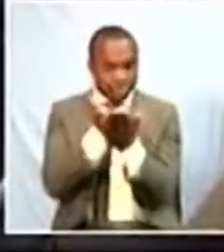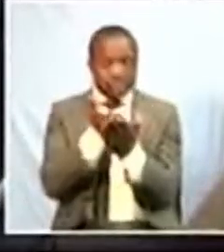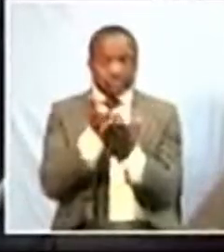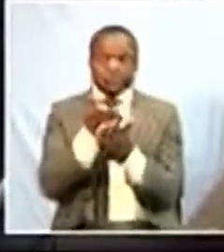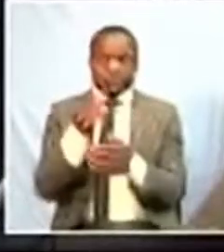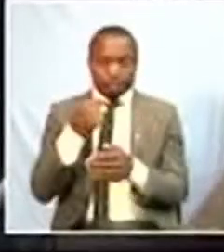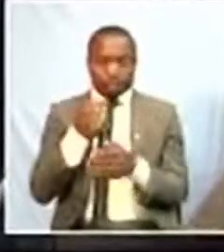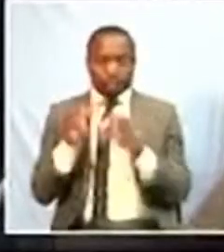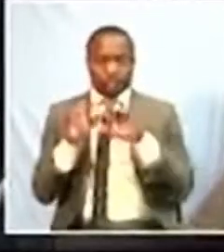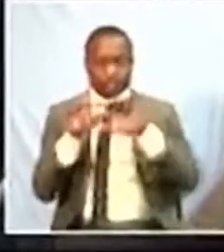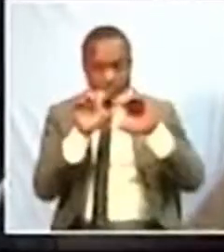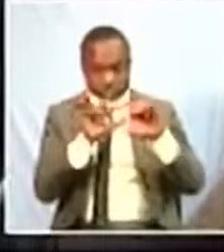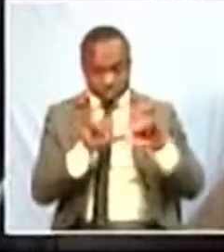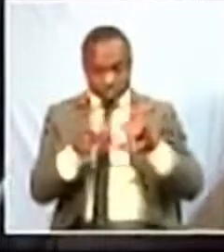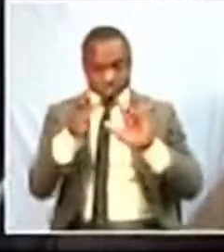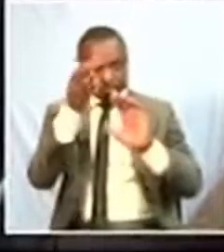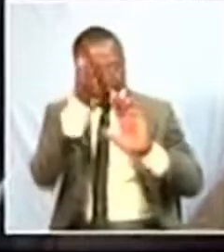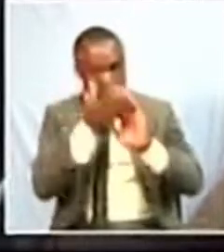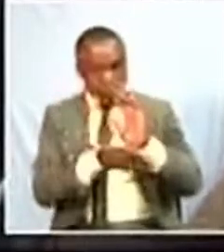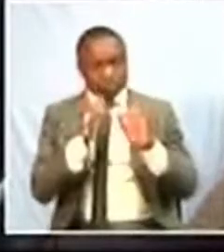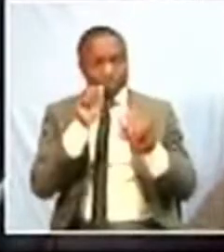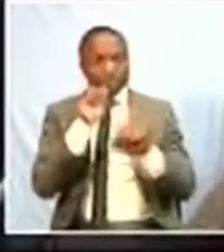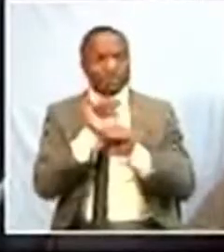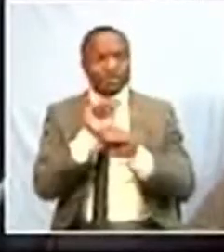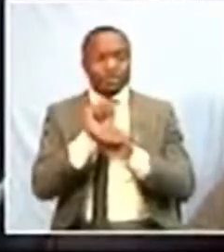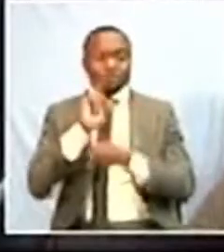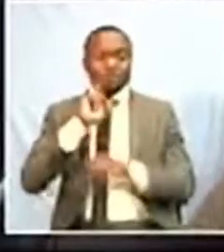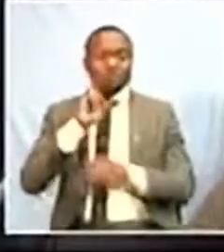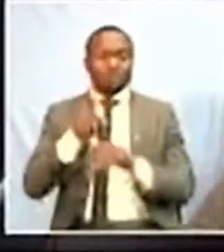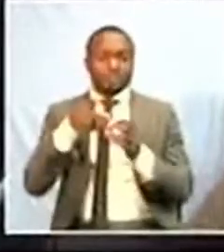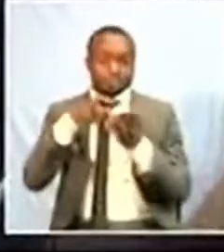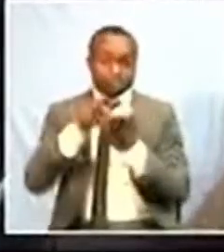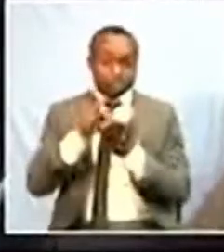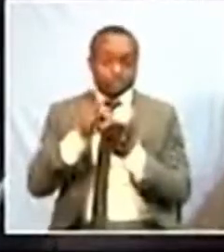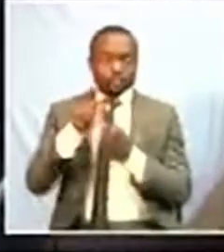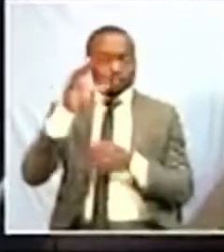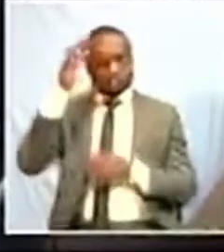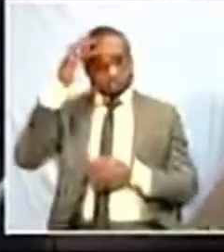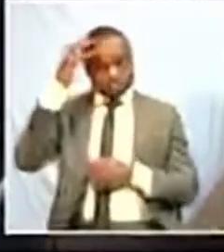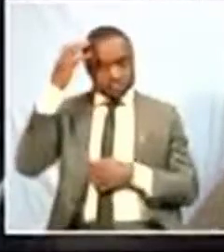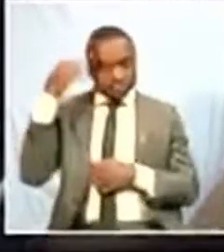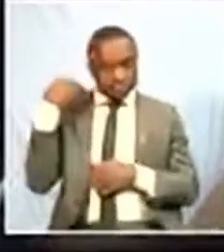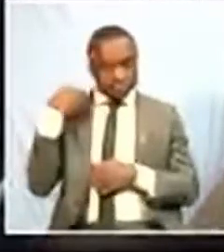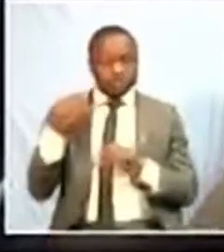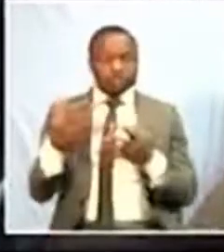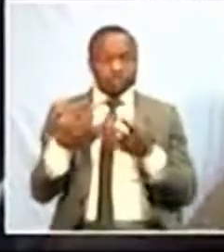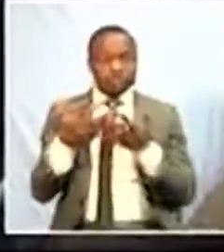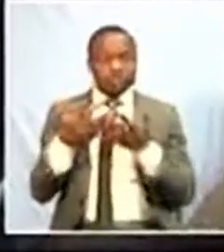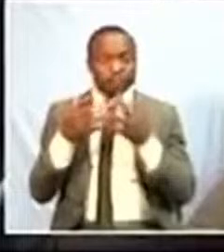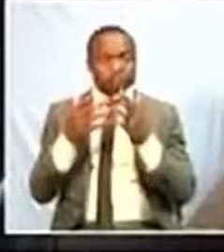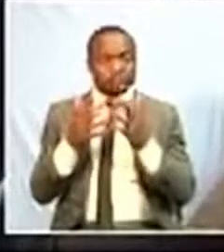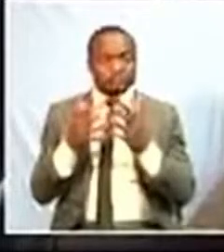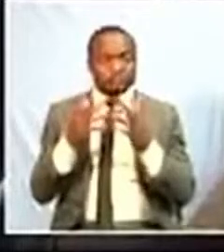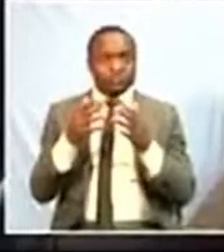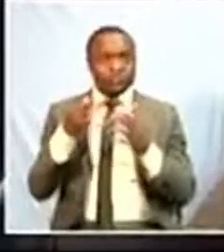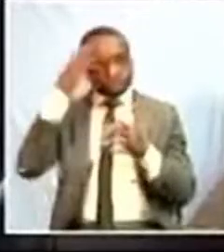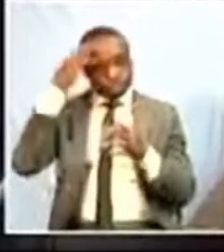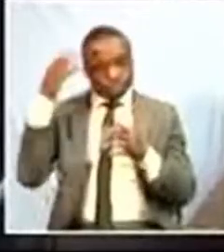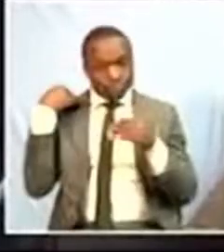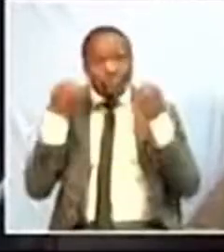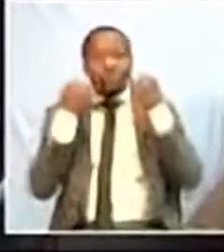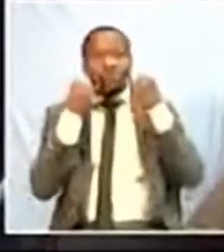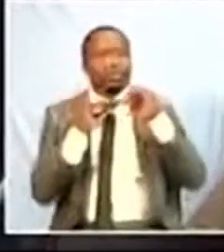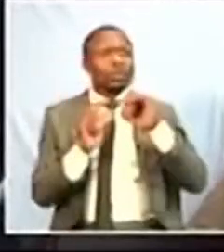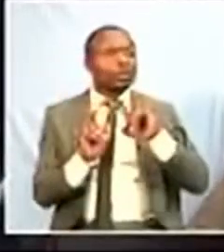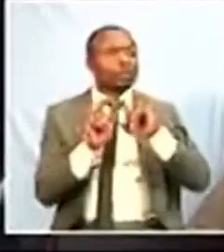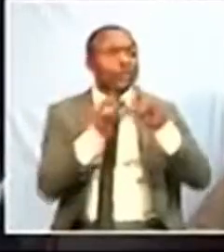I've done these works, I need to be paid. The engineer's office is notified to go